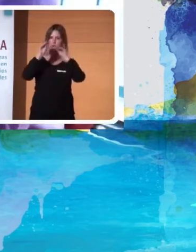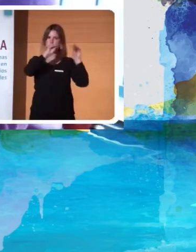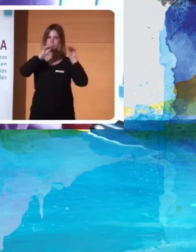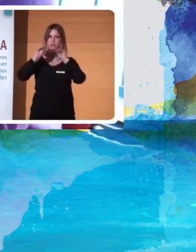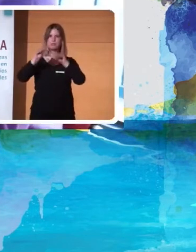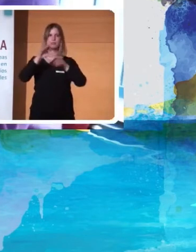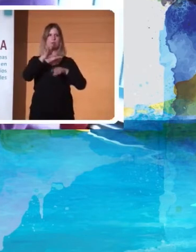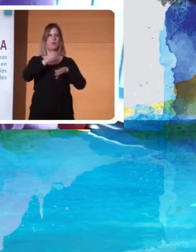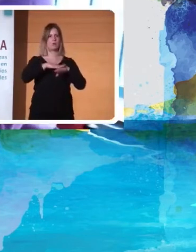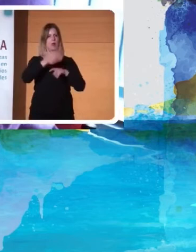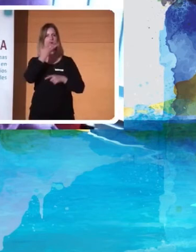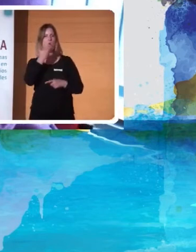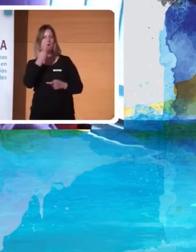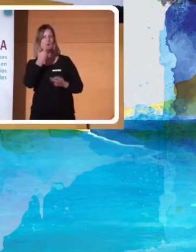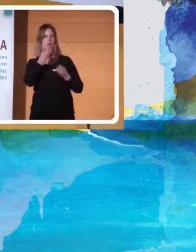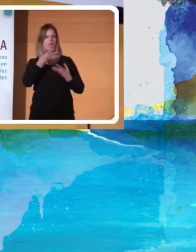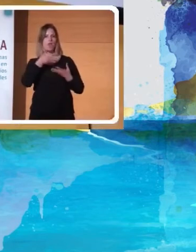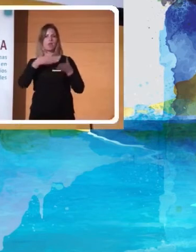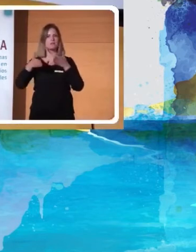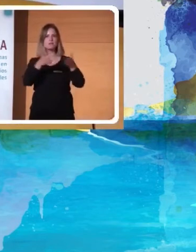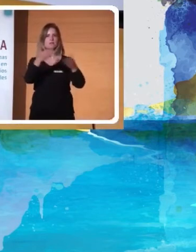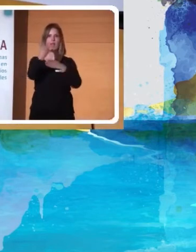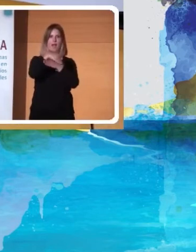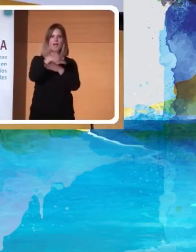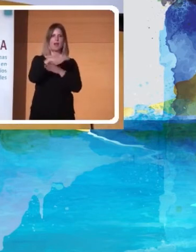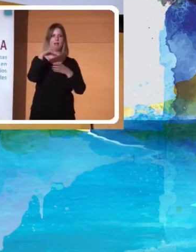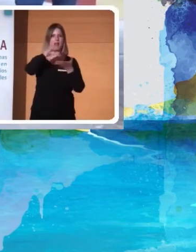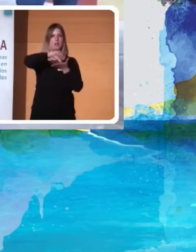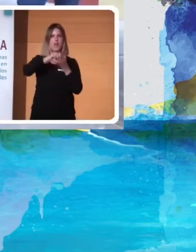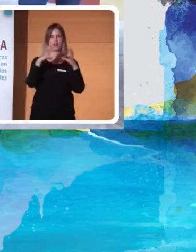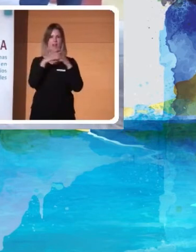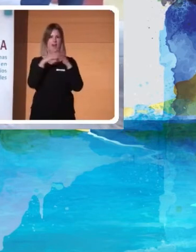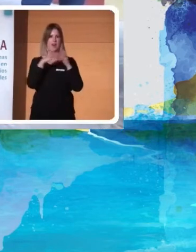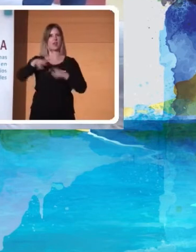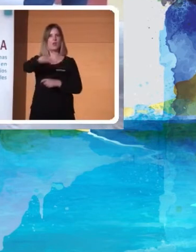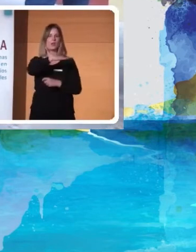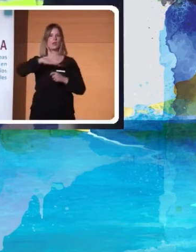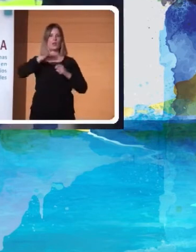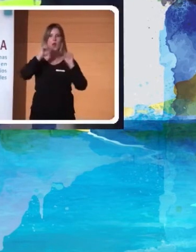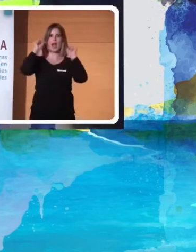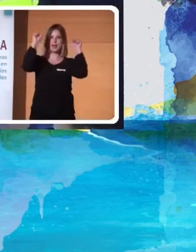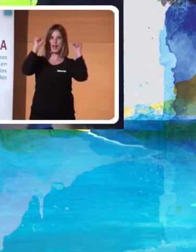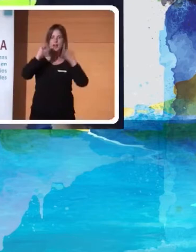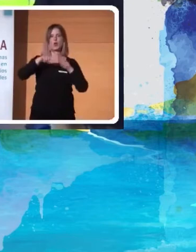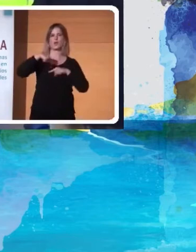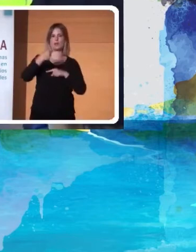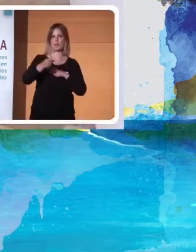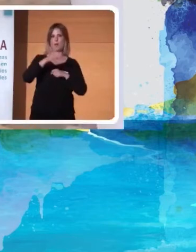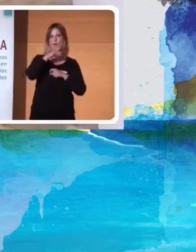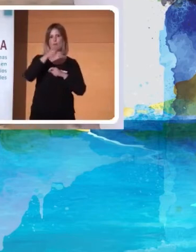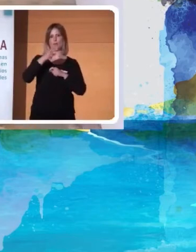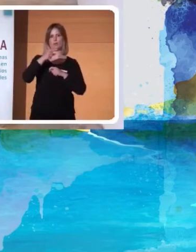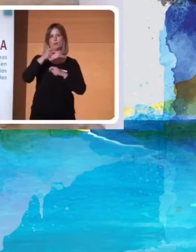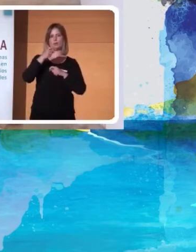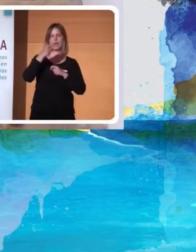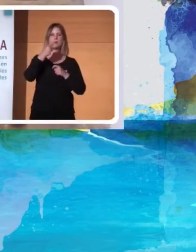different outlook. They train for over a year, getting to know the neighborhood.